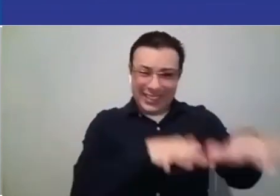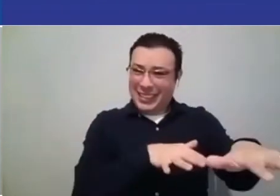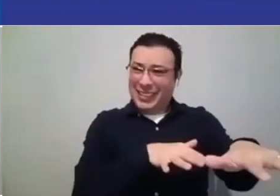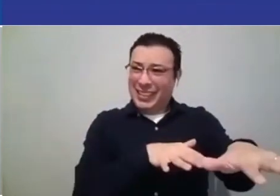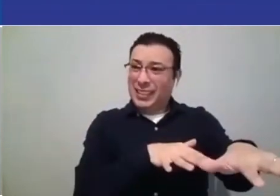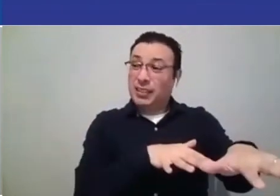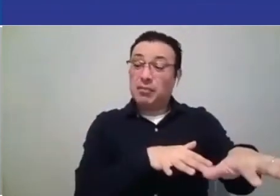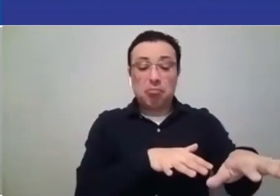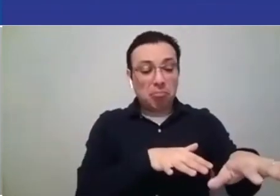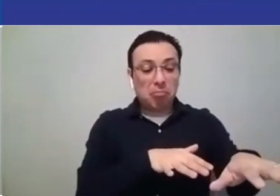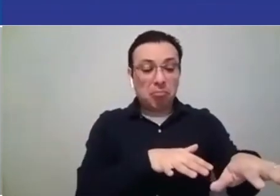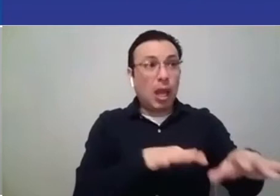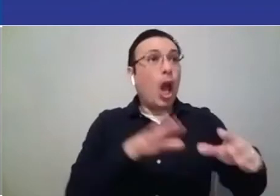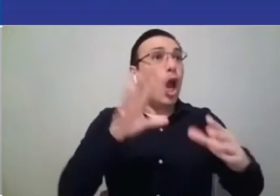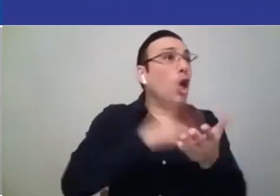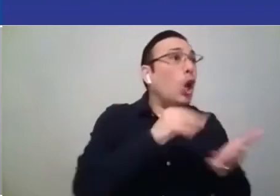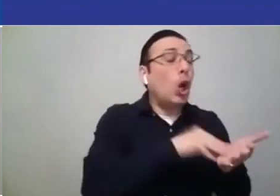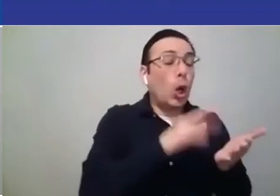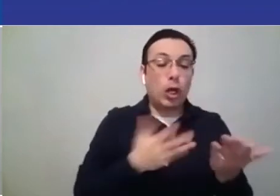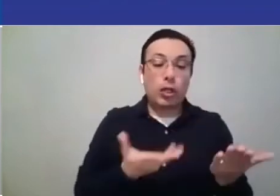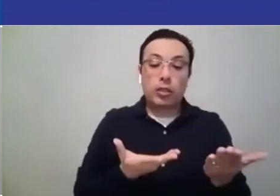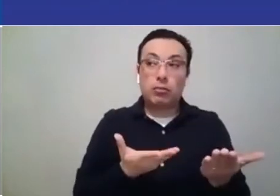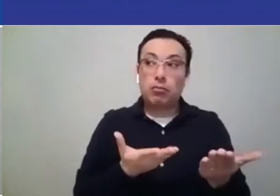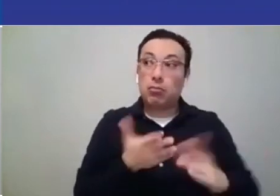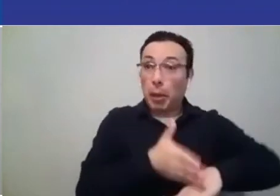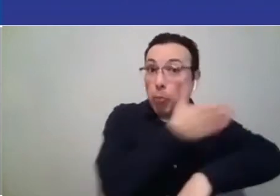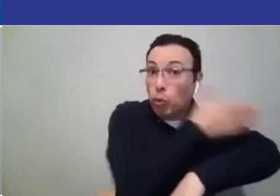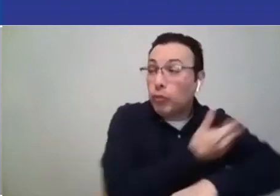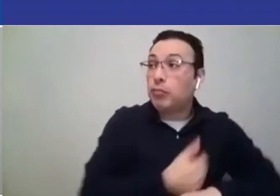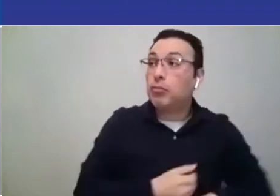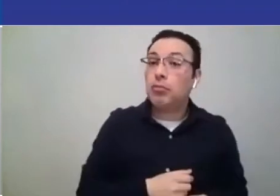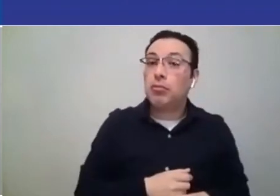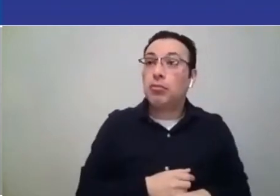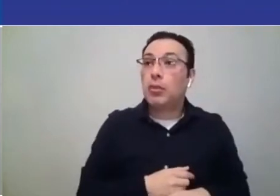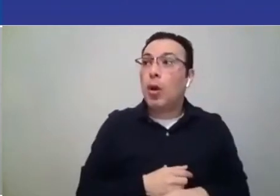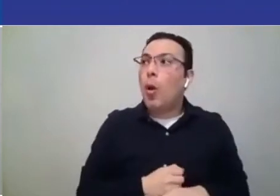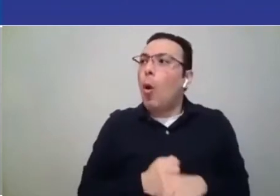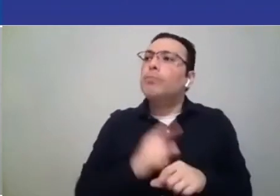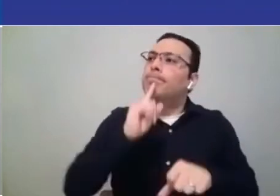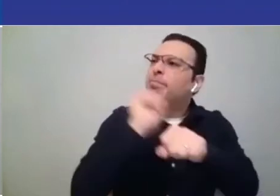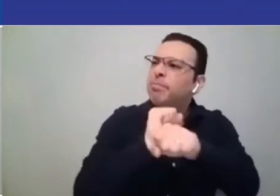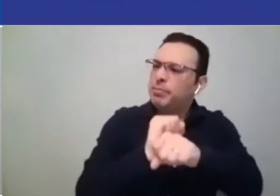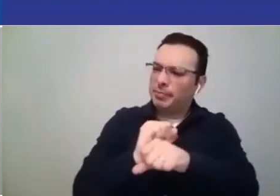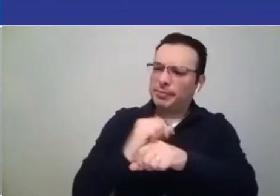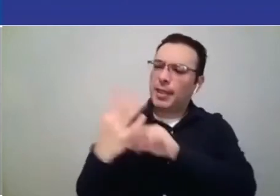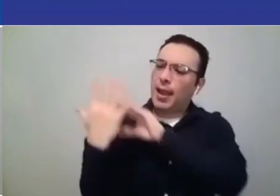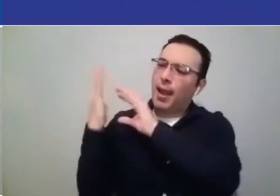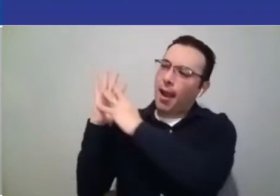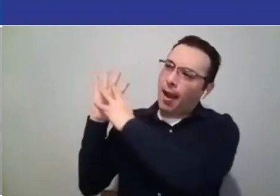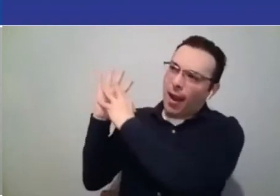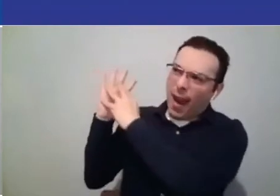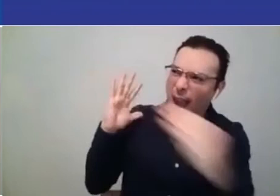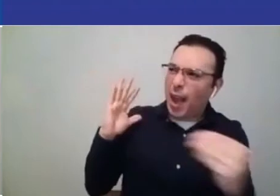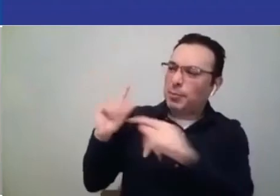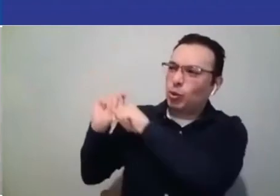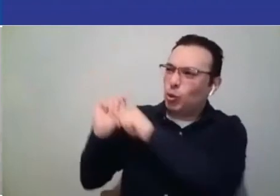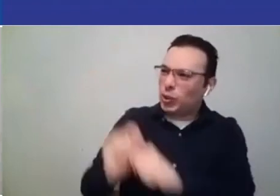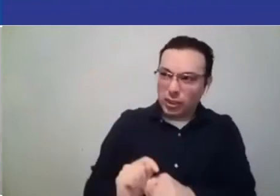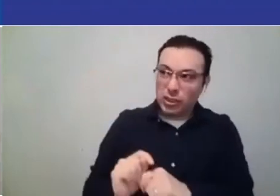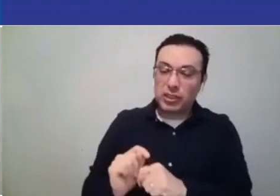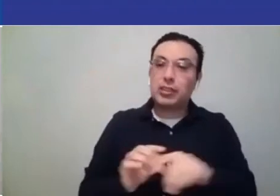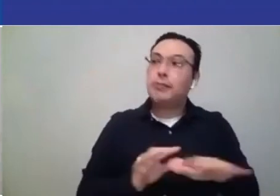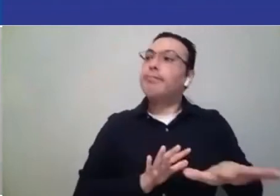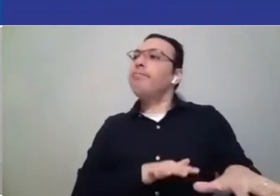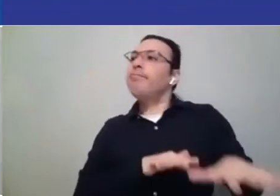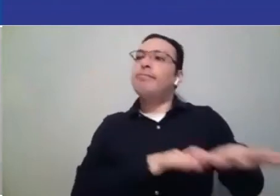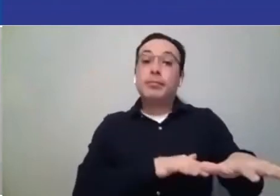taking what we know and we're making it maybe better or maybe even more traditional or whatever,